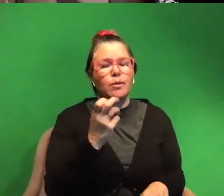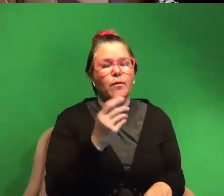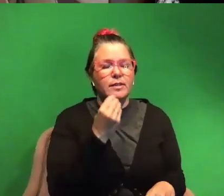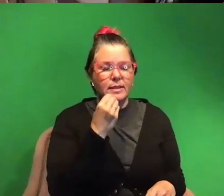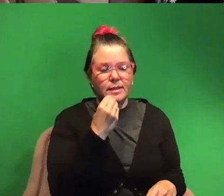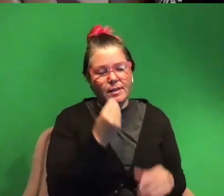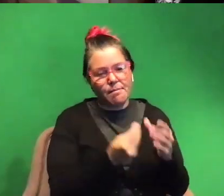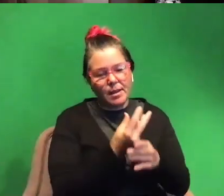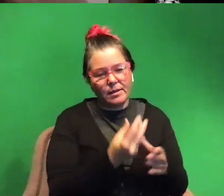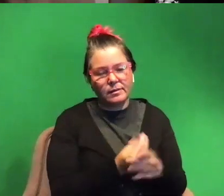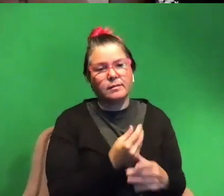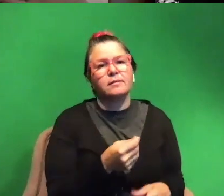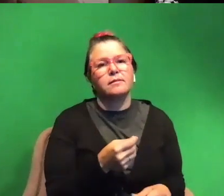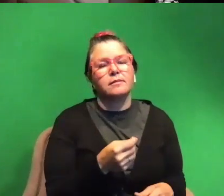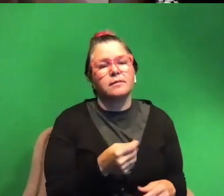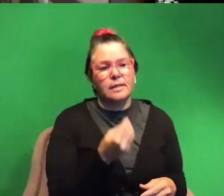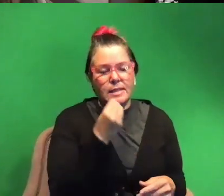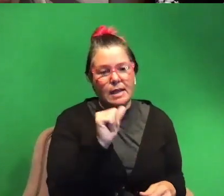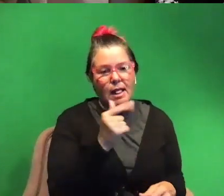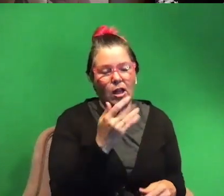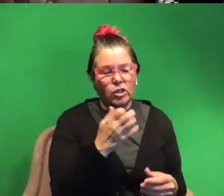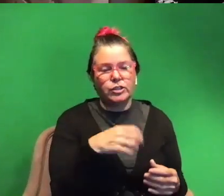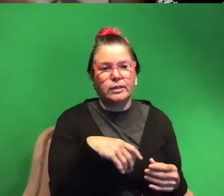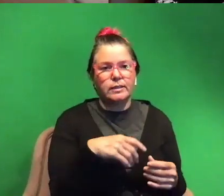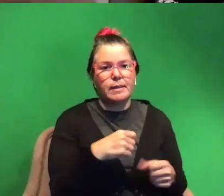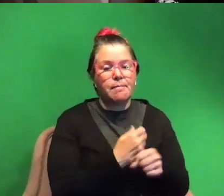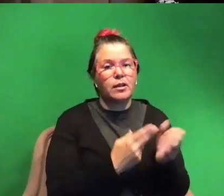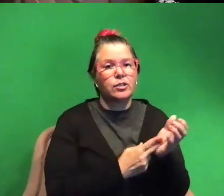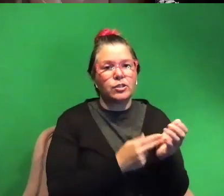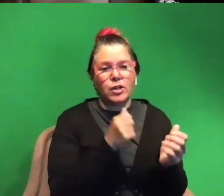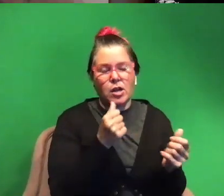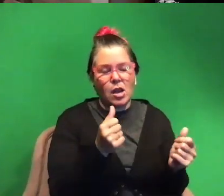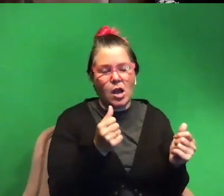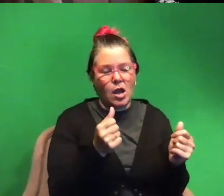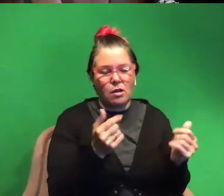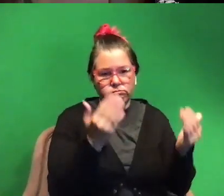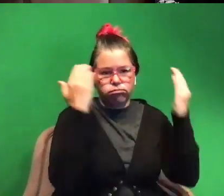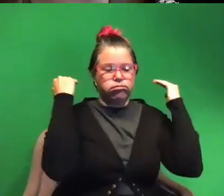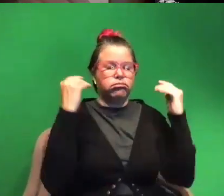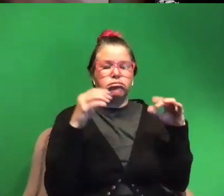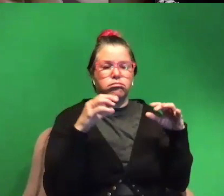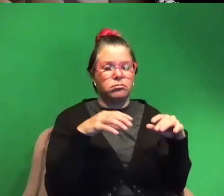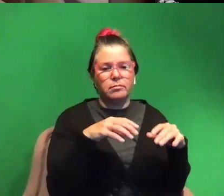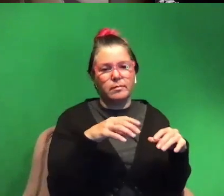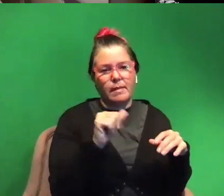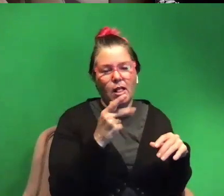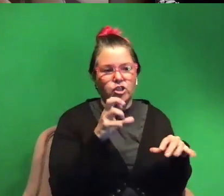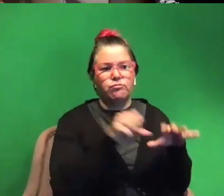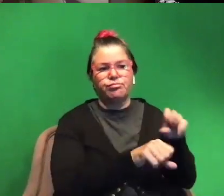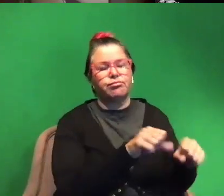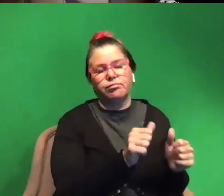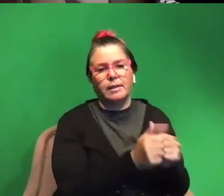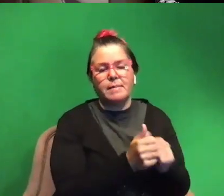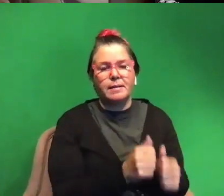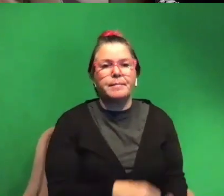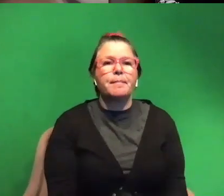are eating all the algae and making sure that the corals don't get overrun by any of the algae that might be competing with them.